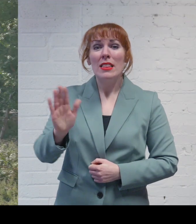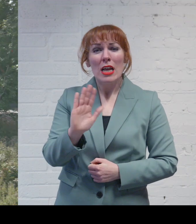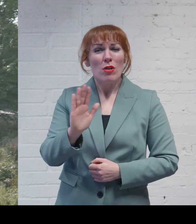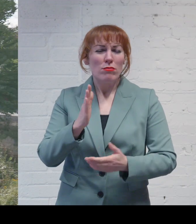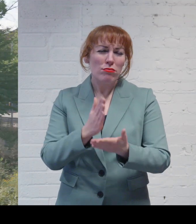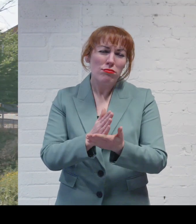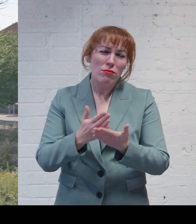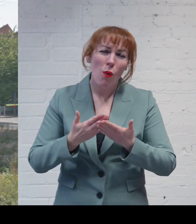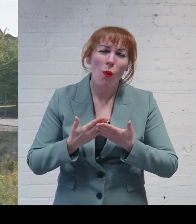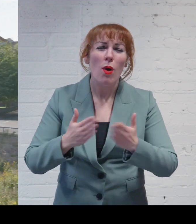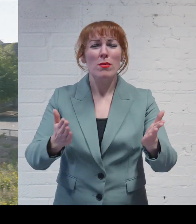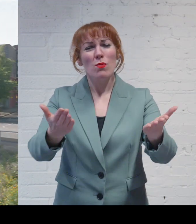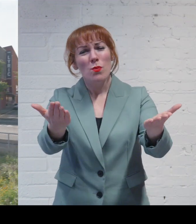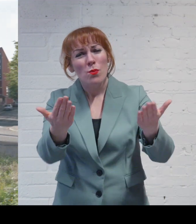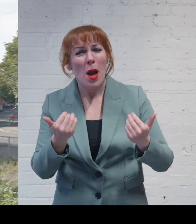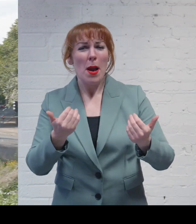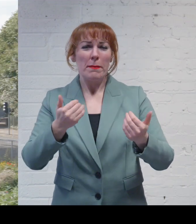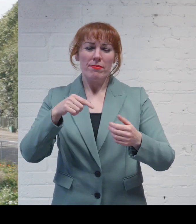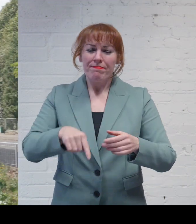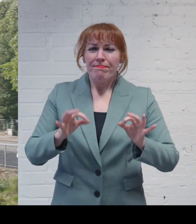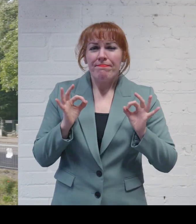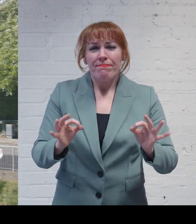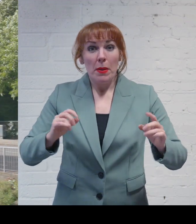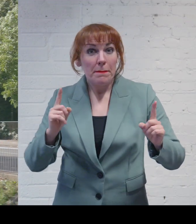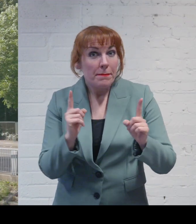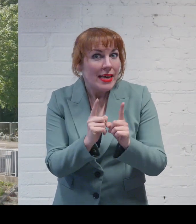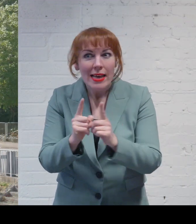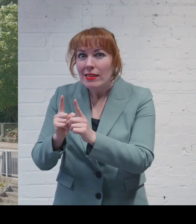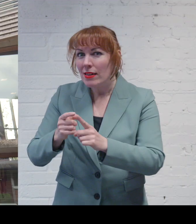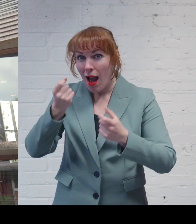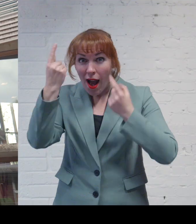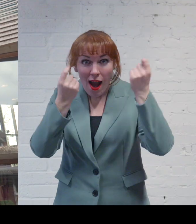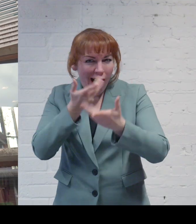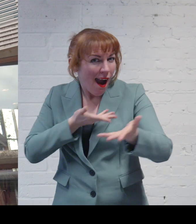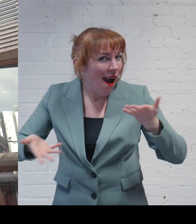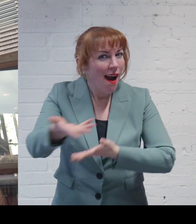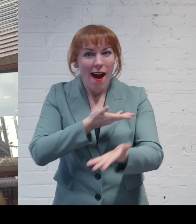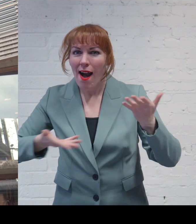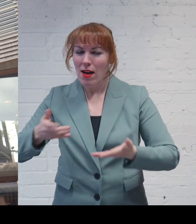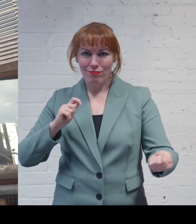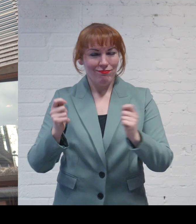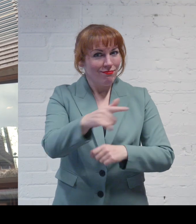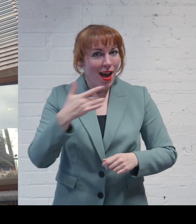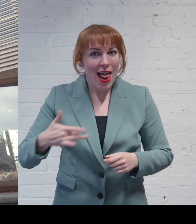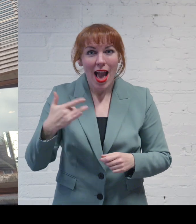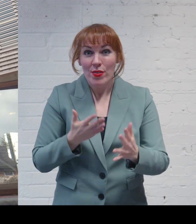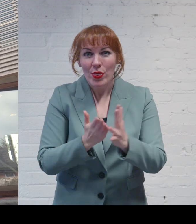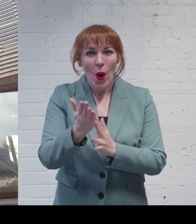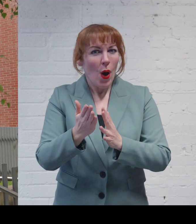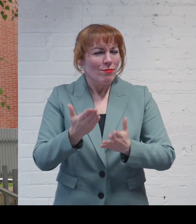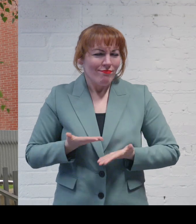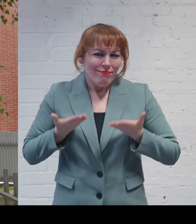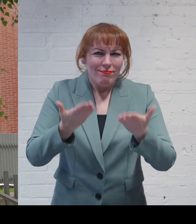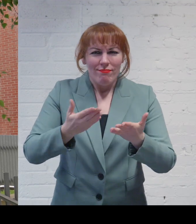The Lyric is a shared, open, welcoming place to meet and exchange ideas, changing lives through our commitment to creativity and